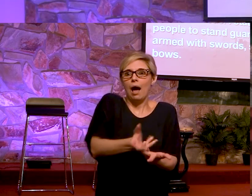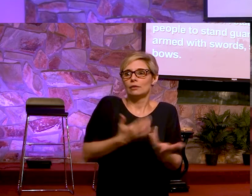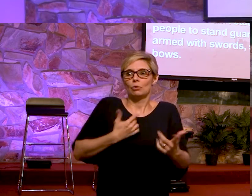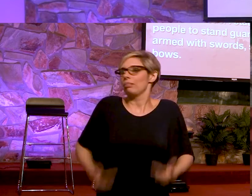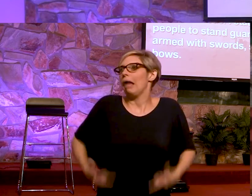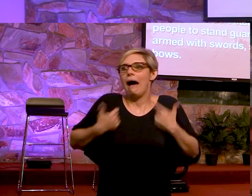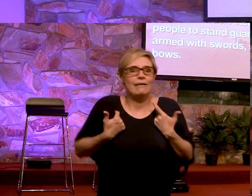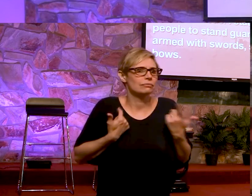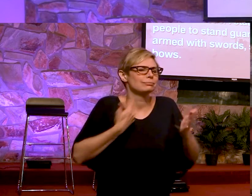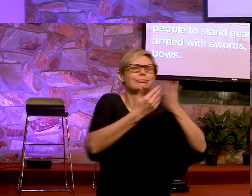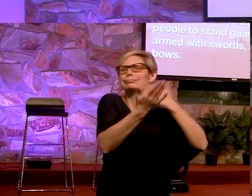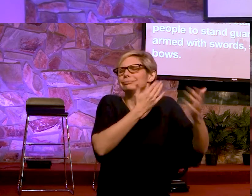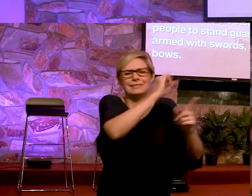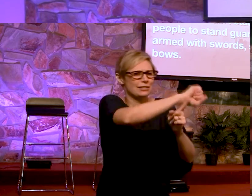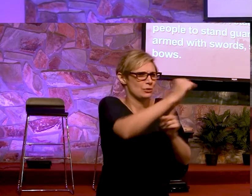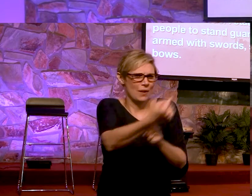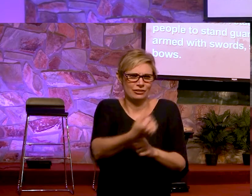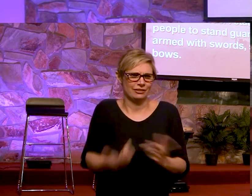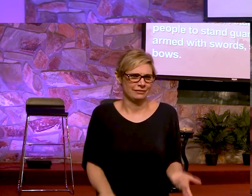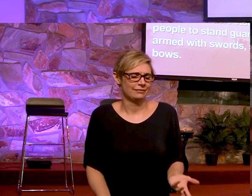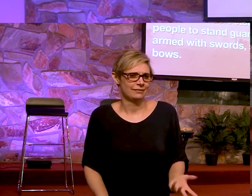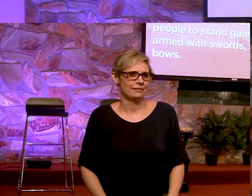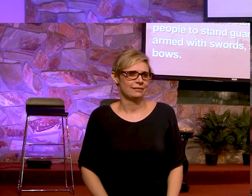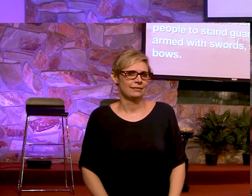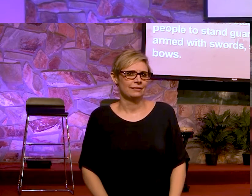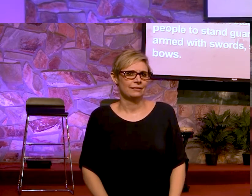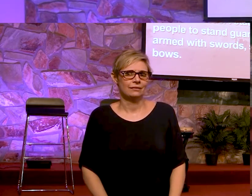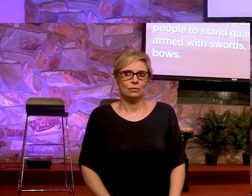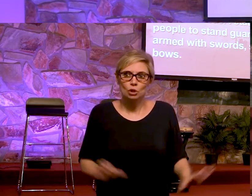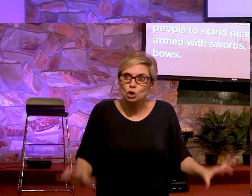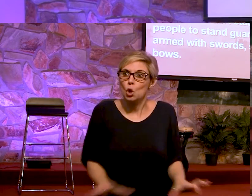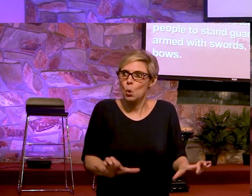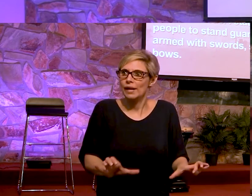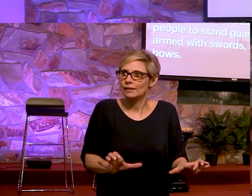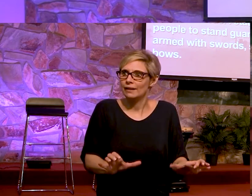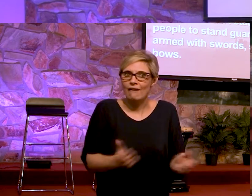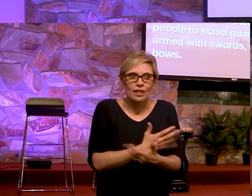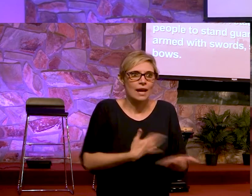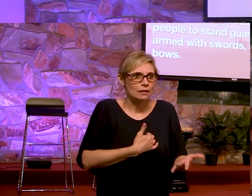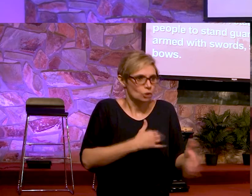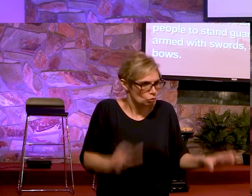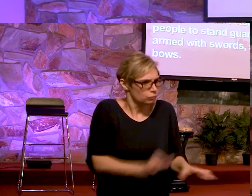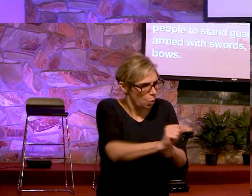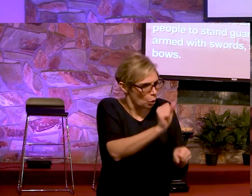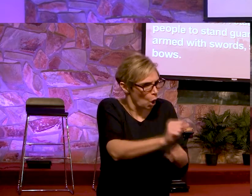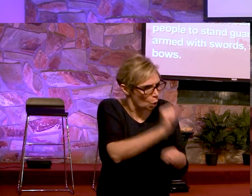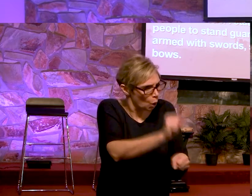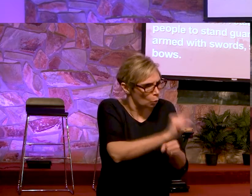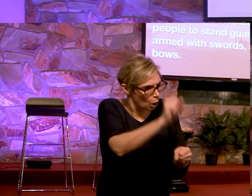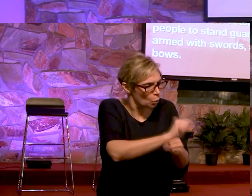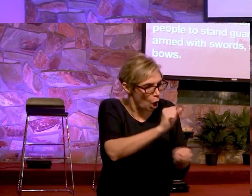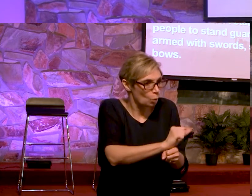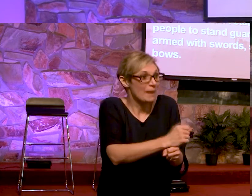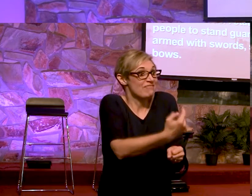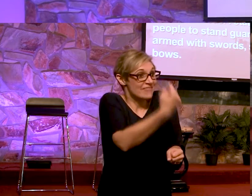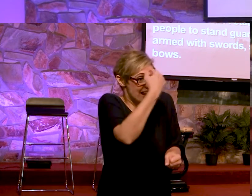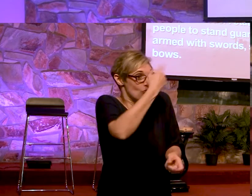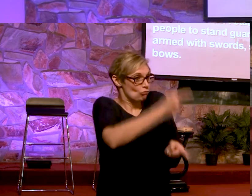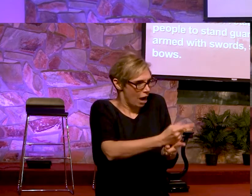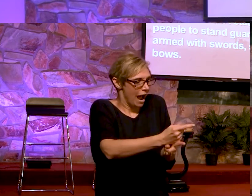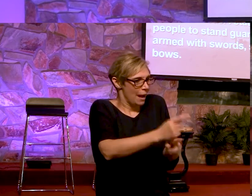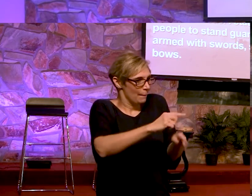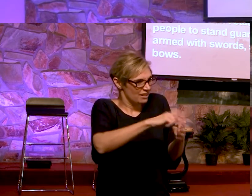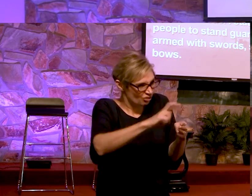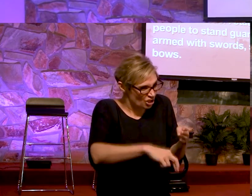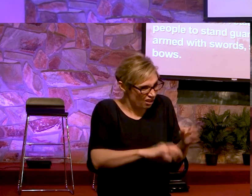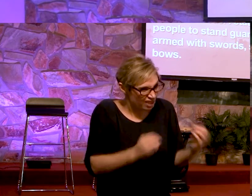life. Anything. When we're doing something and we're doing it right and we're not getting the results that we